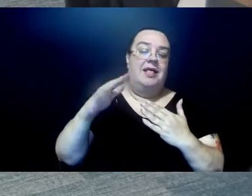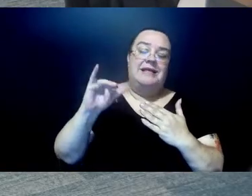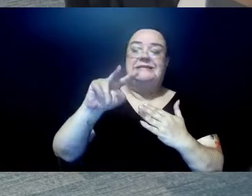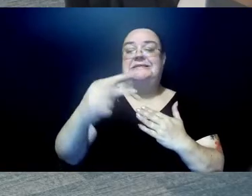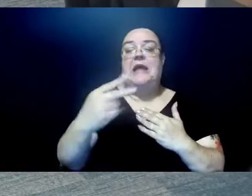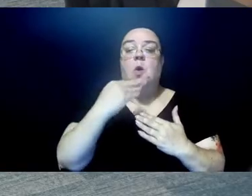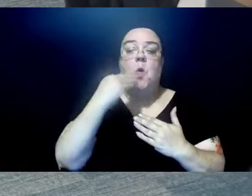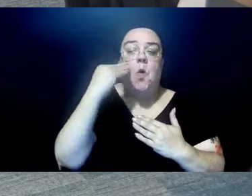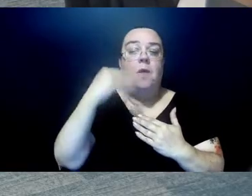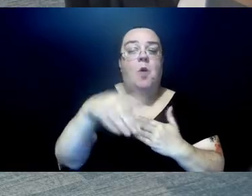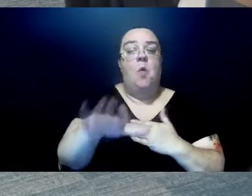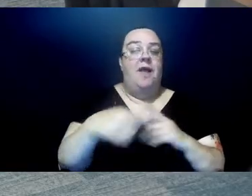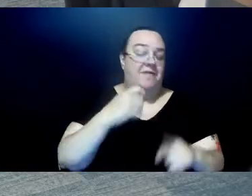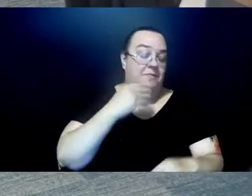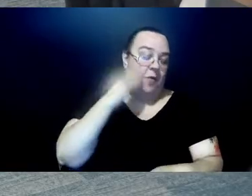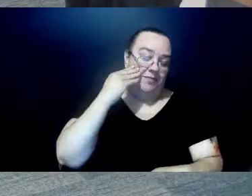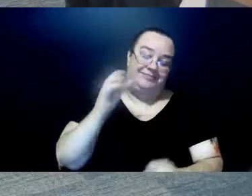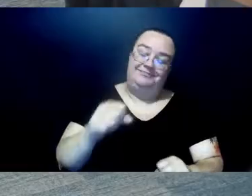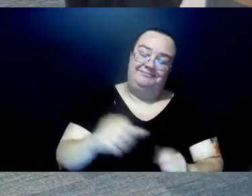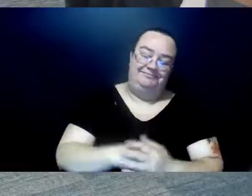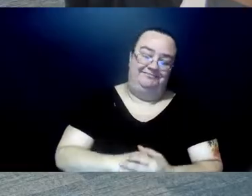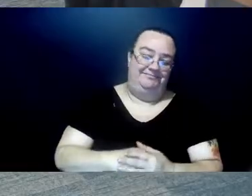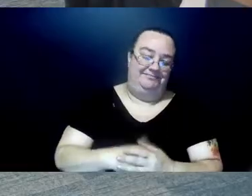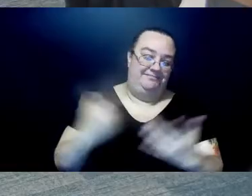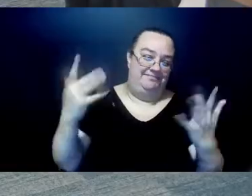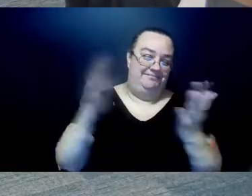So, yeah.